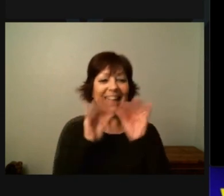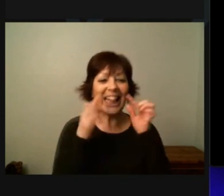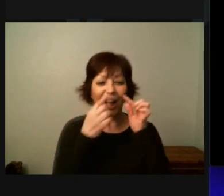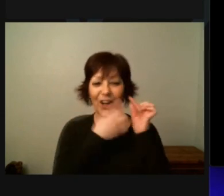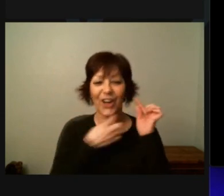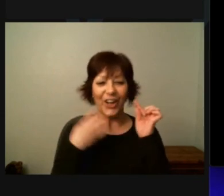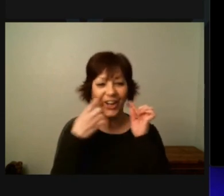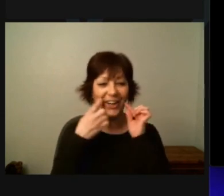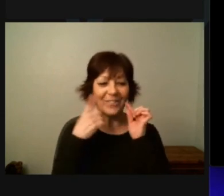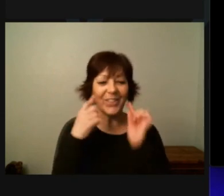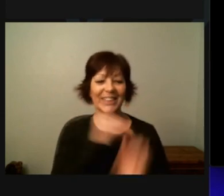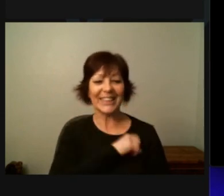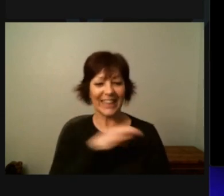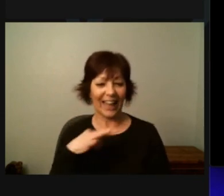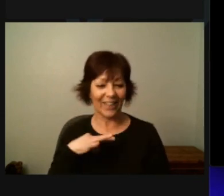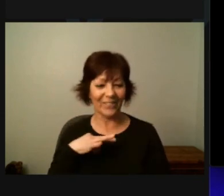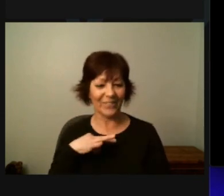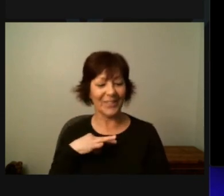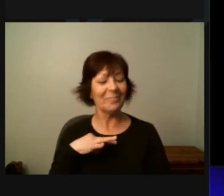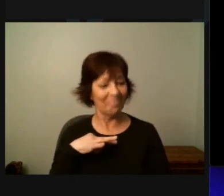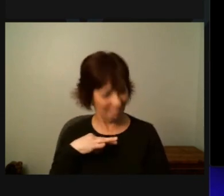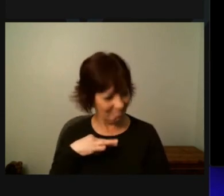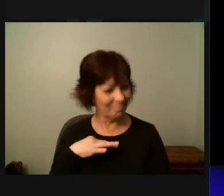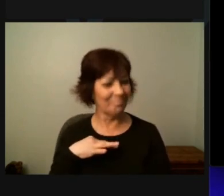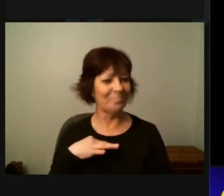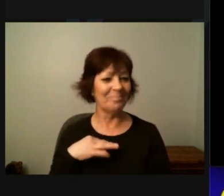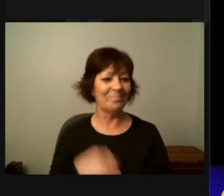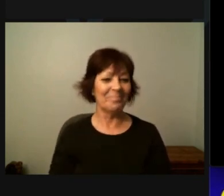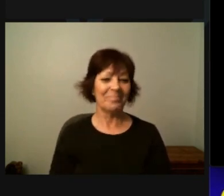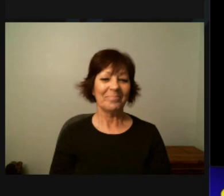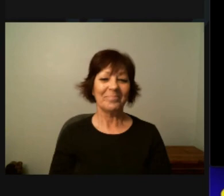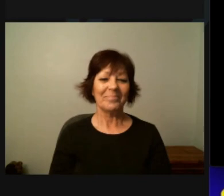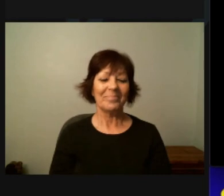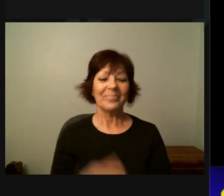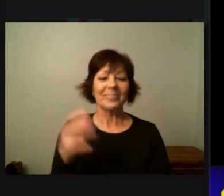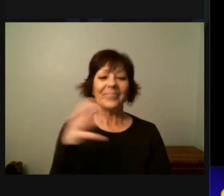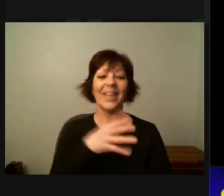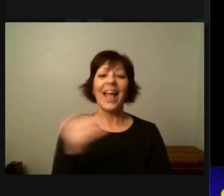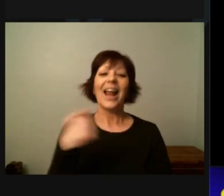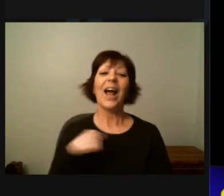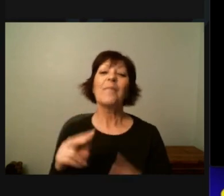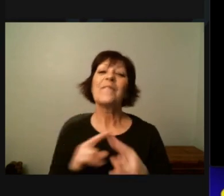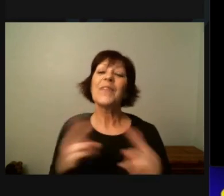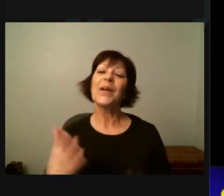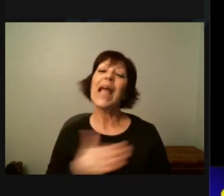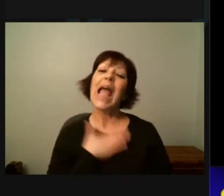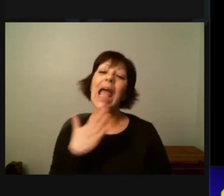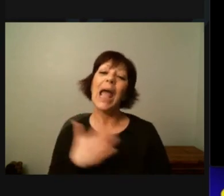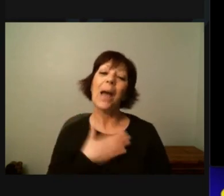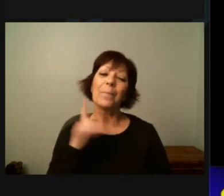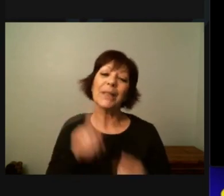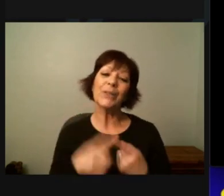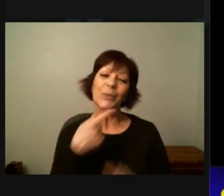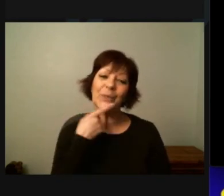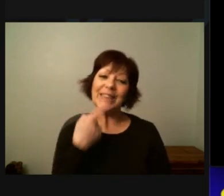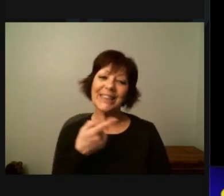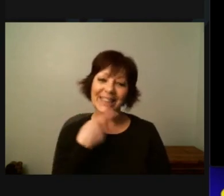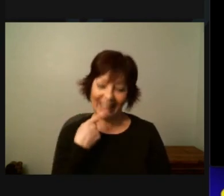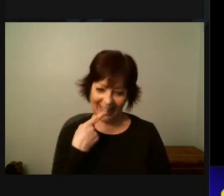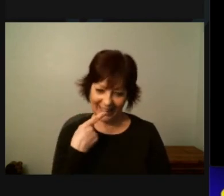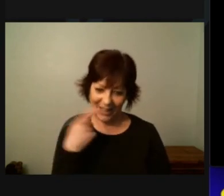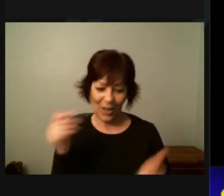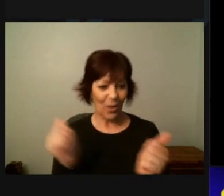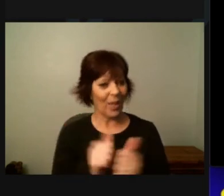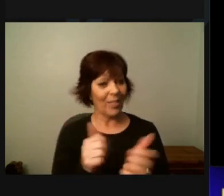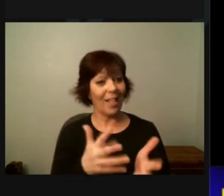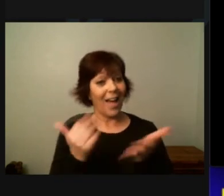the staff to utilize at the pod. And I'm very happy to say that with a lot of